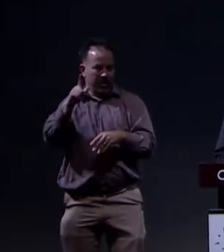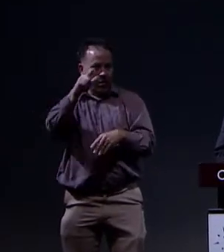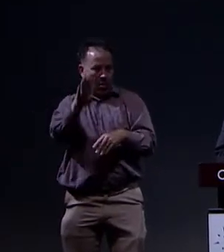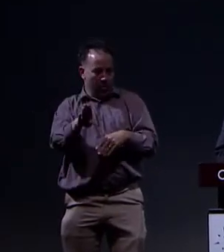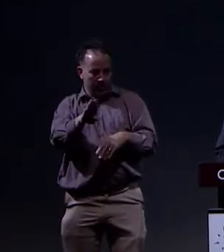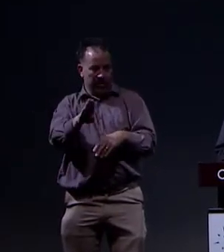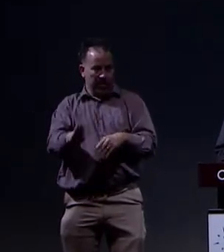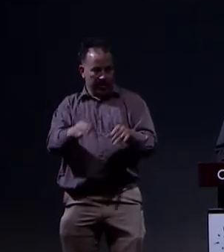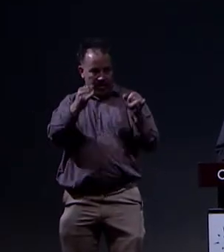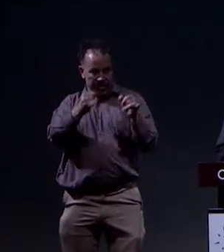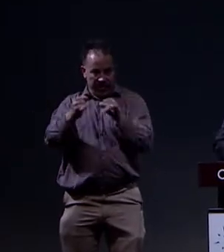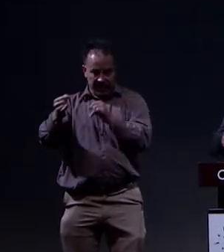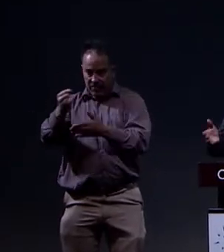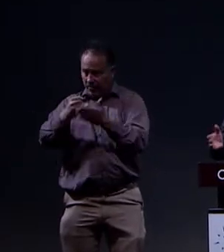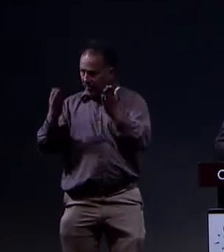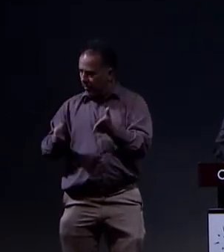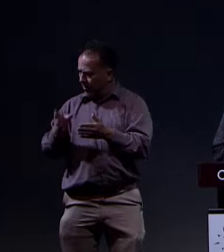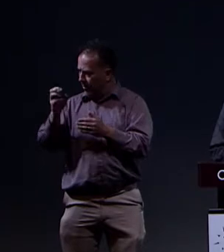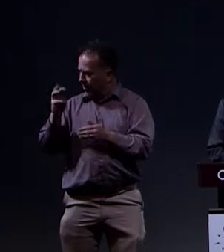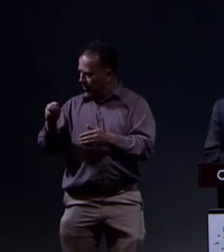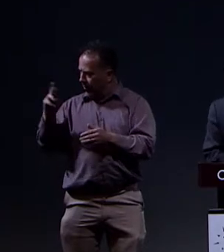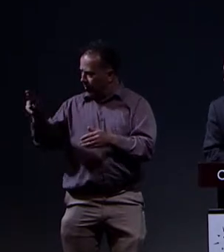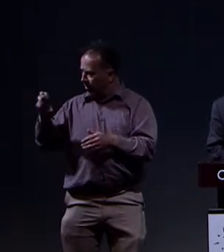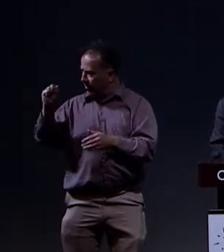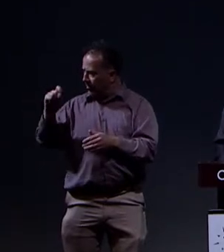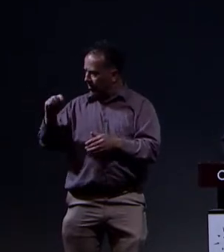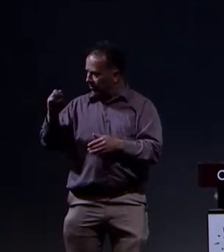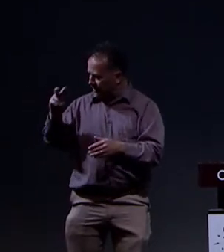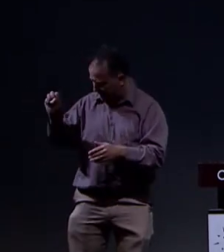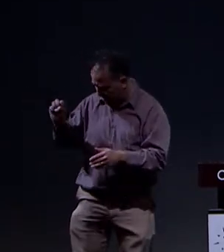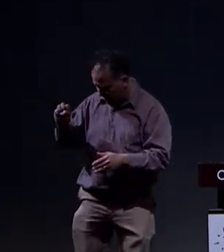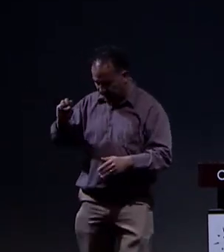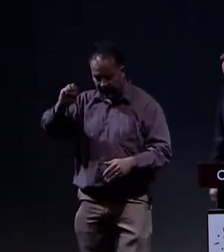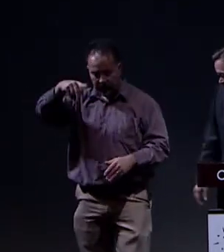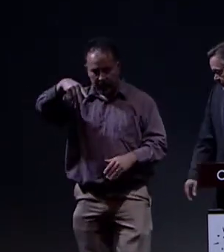and a visual artist, Mr. Steve Boyer.